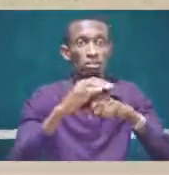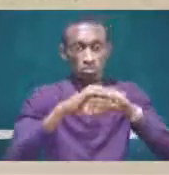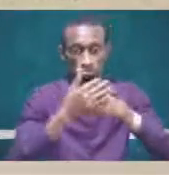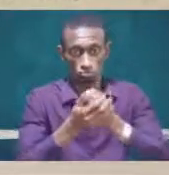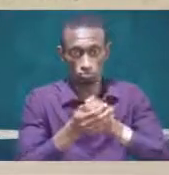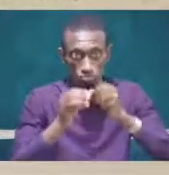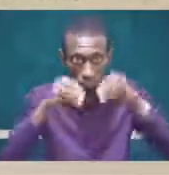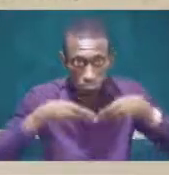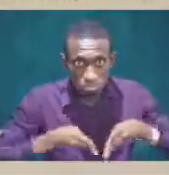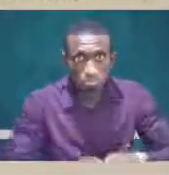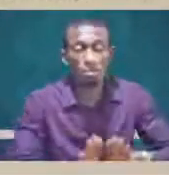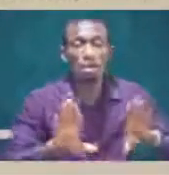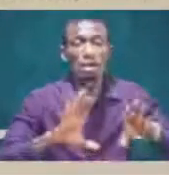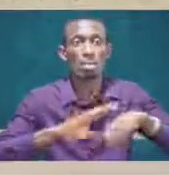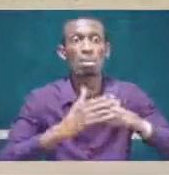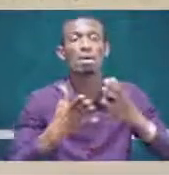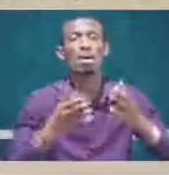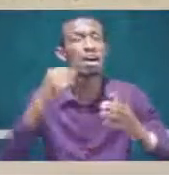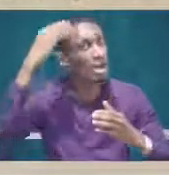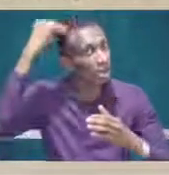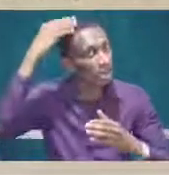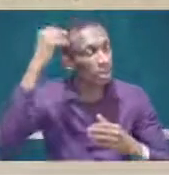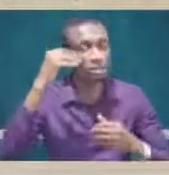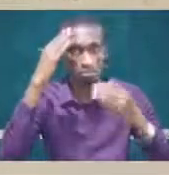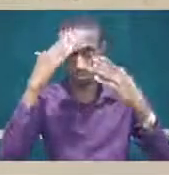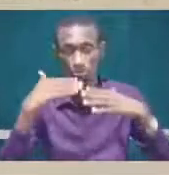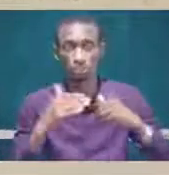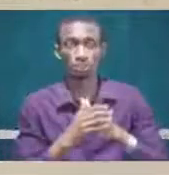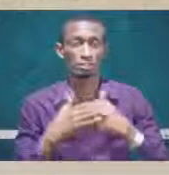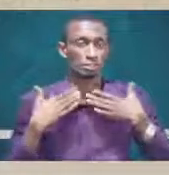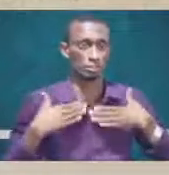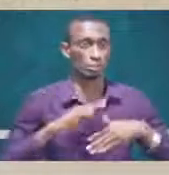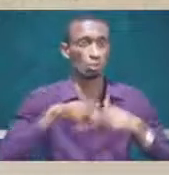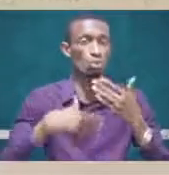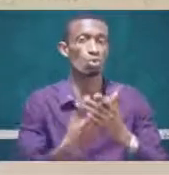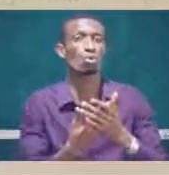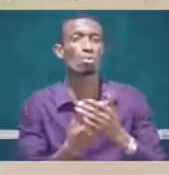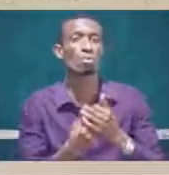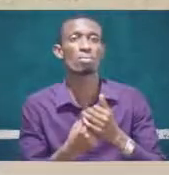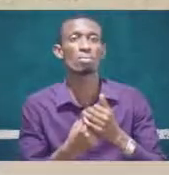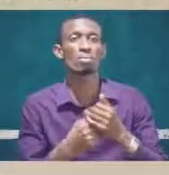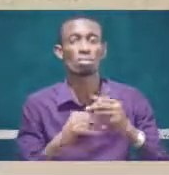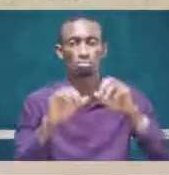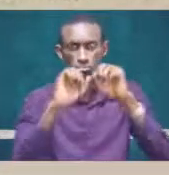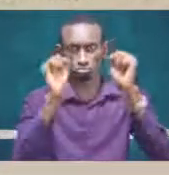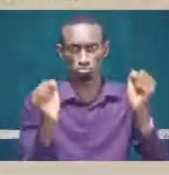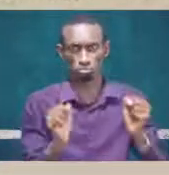hair, the nails, the whole body, all the tissues, proteins, structure, phenotype, the physiology.